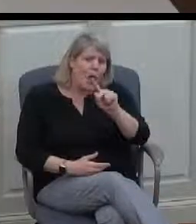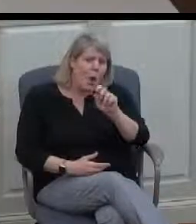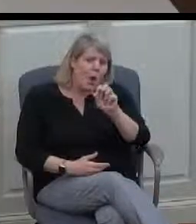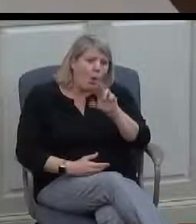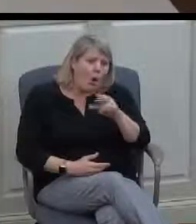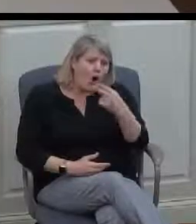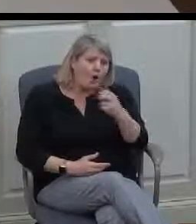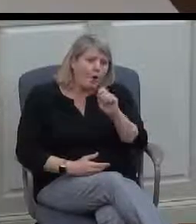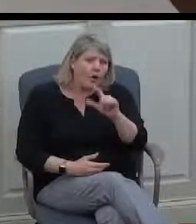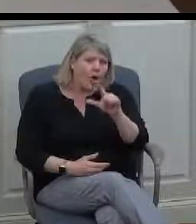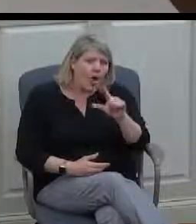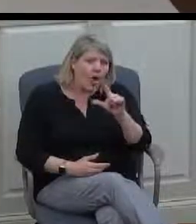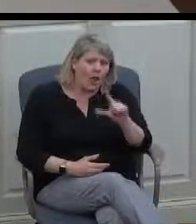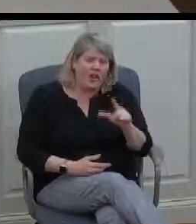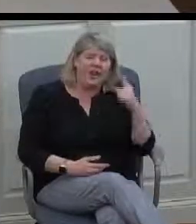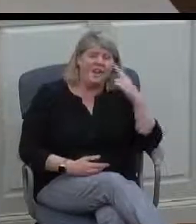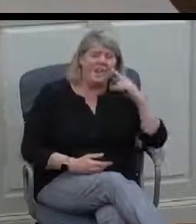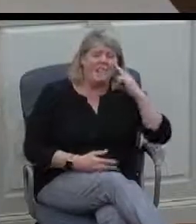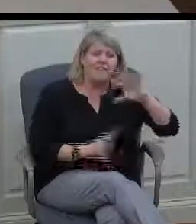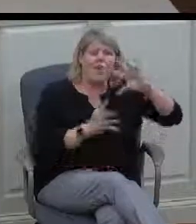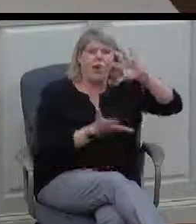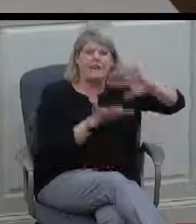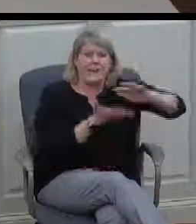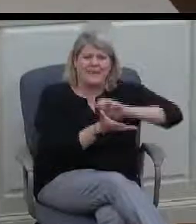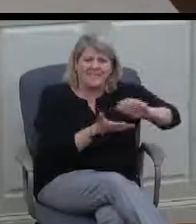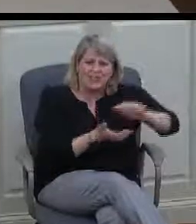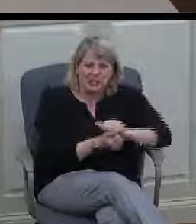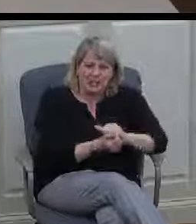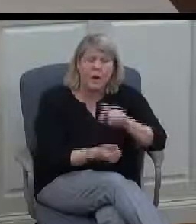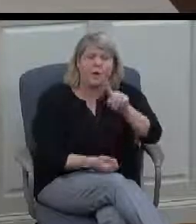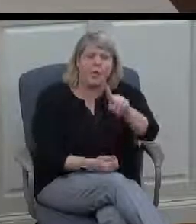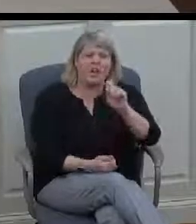about 150. Okay, so that's $1 million.